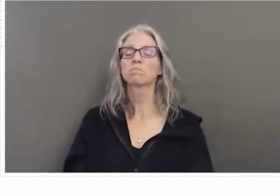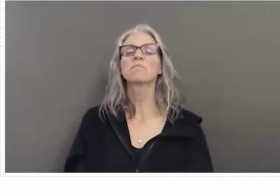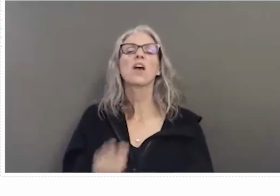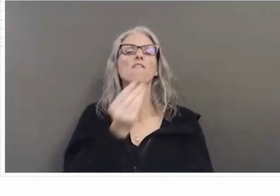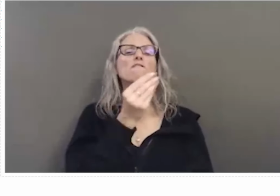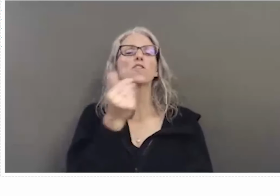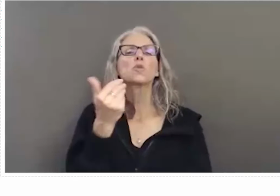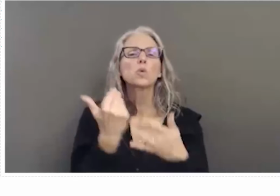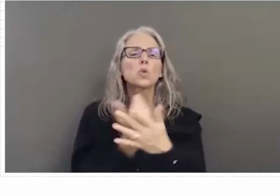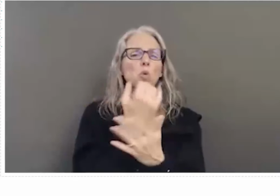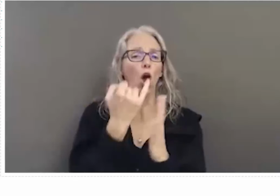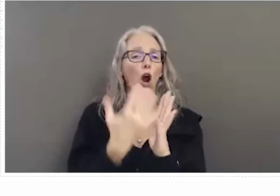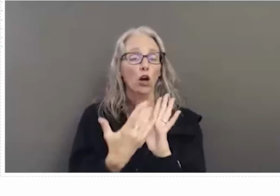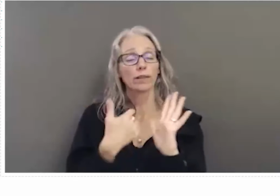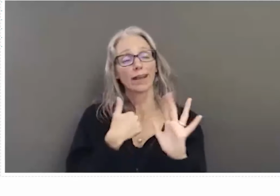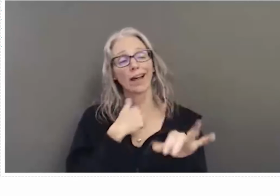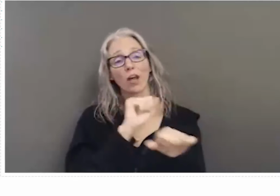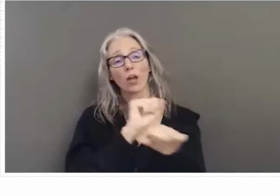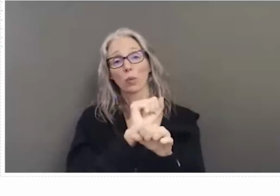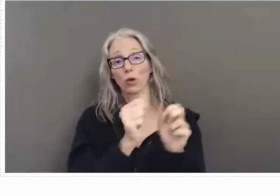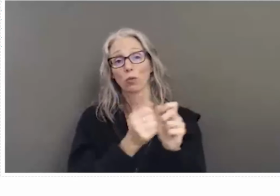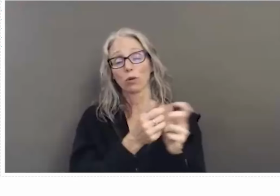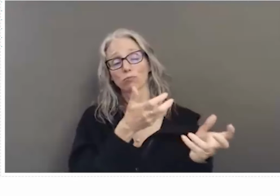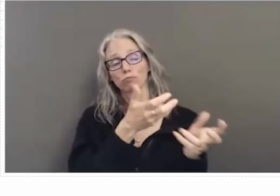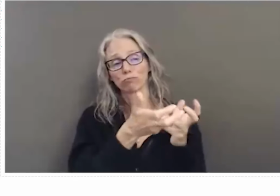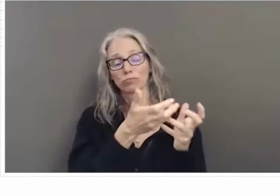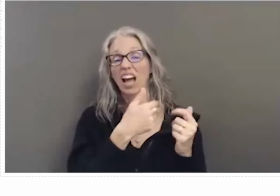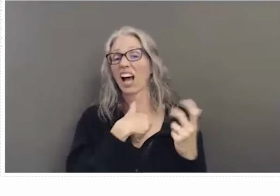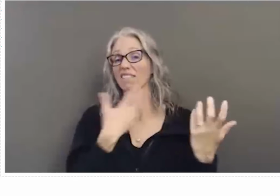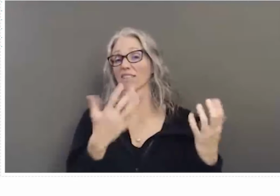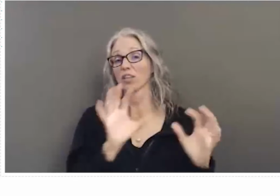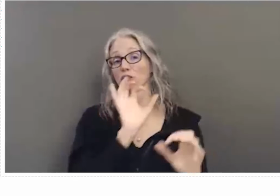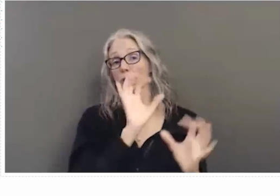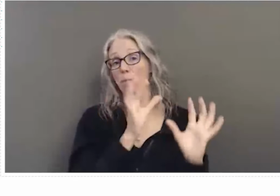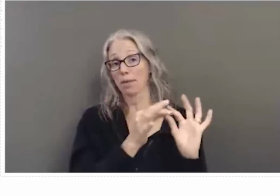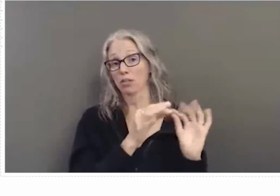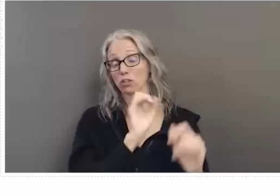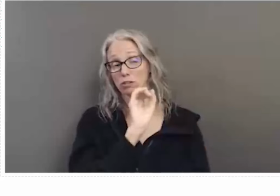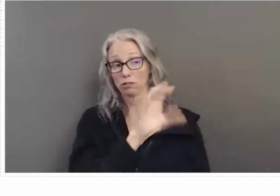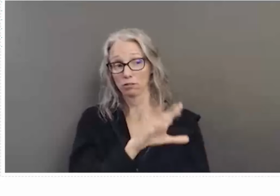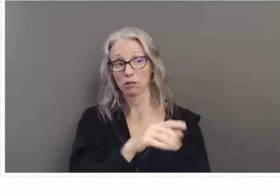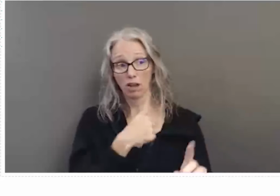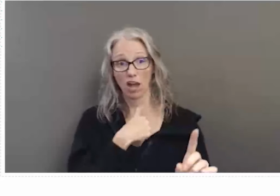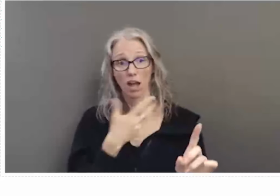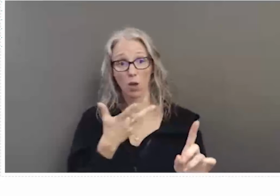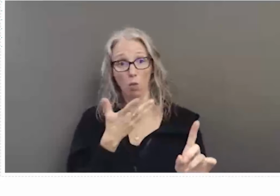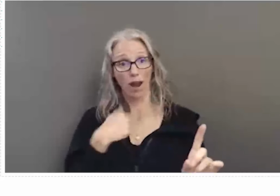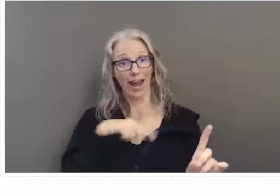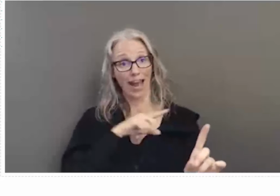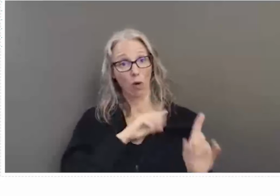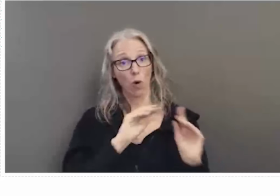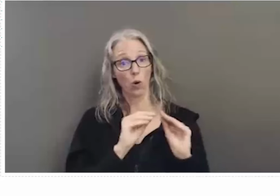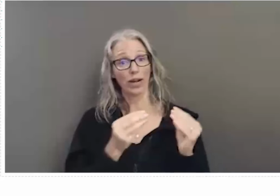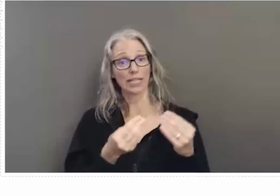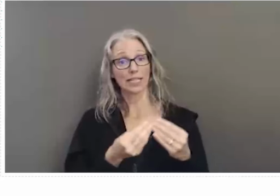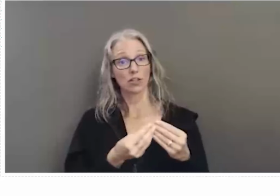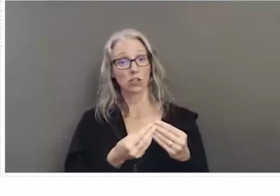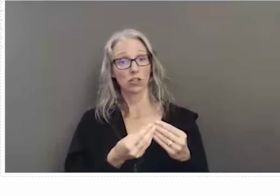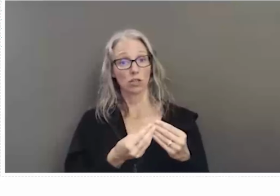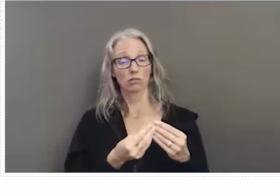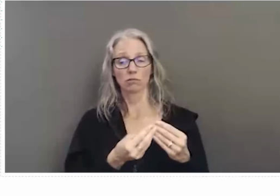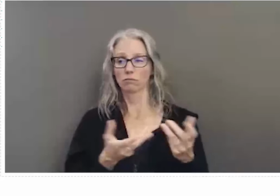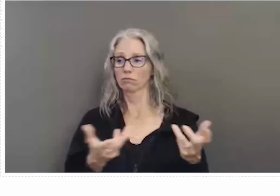that I would like VACT, our organization, to be a place that can